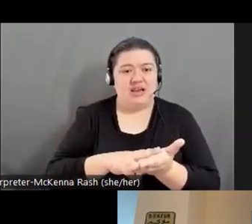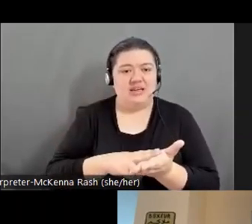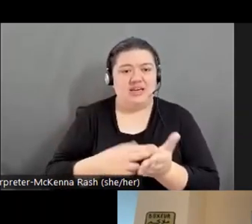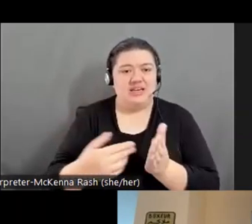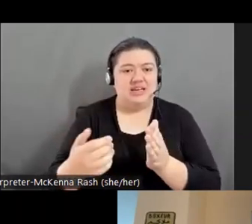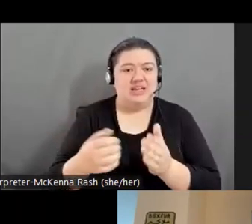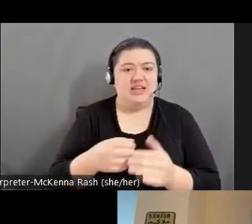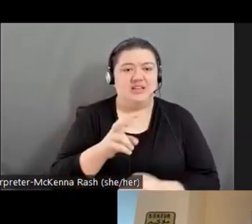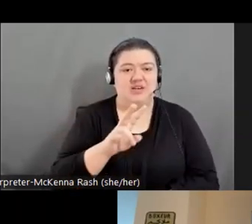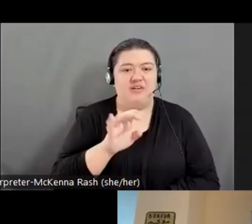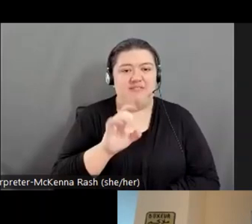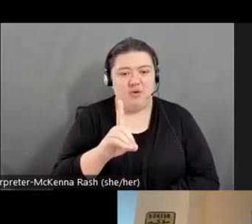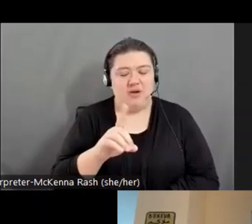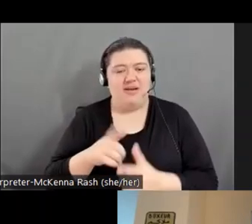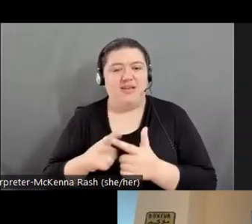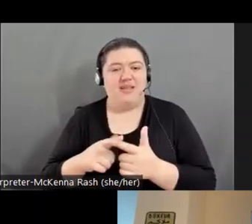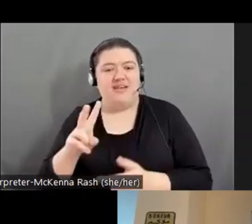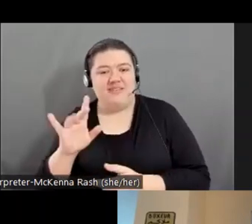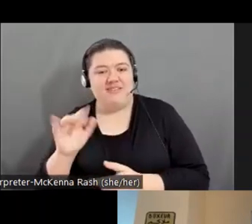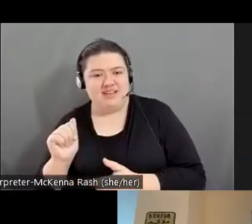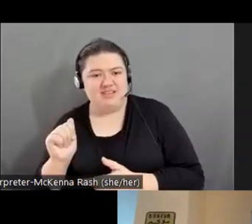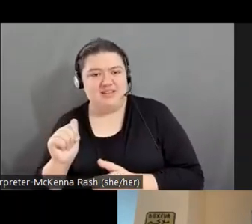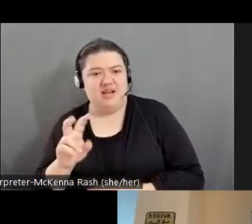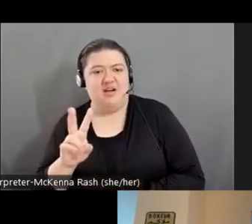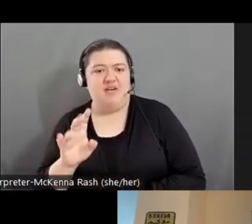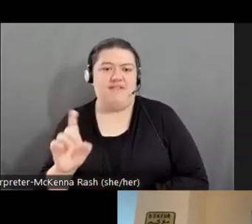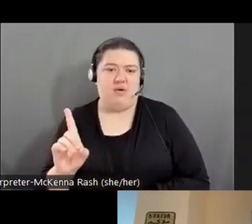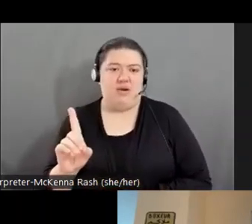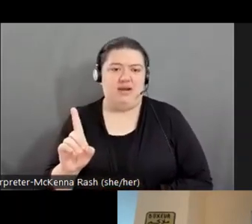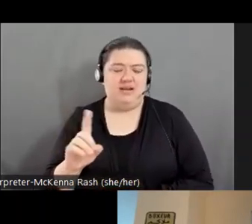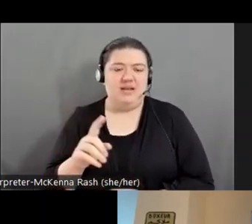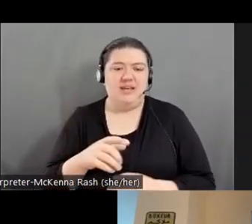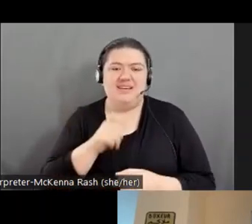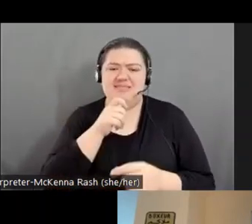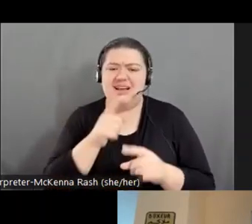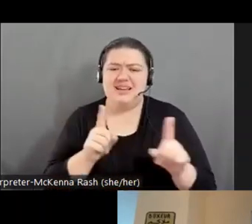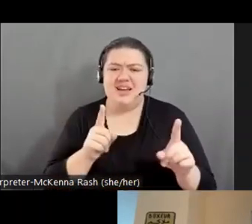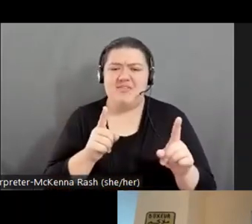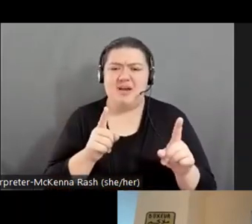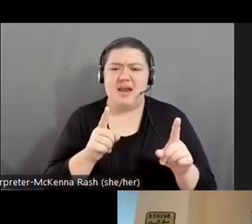this probably doesn't make much sense. It doesn't make much difference, except